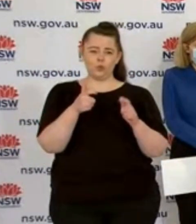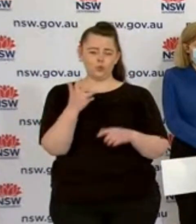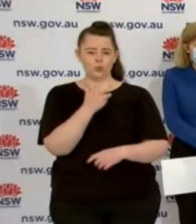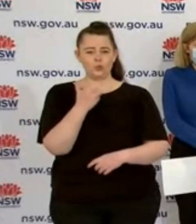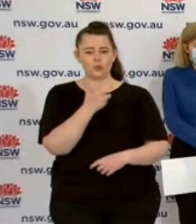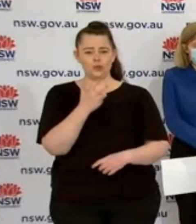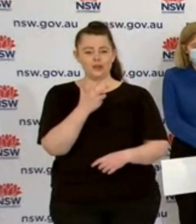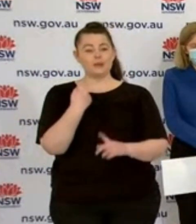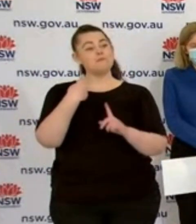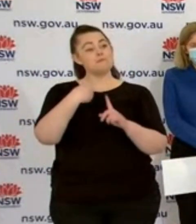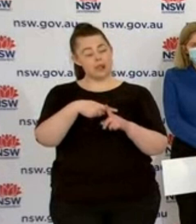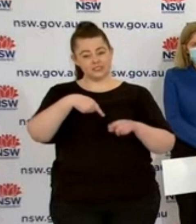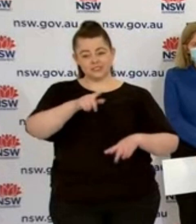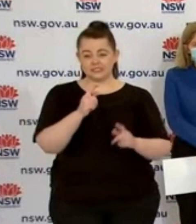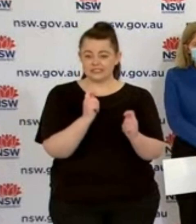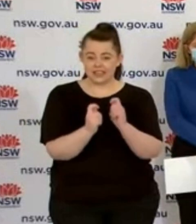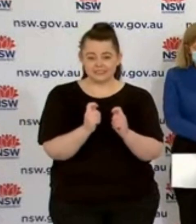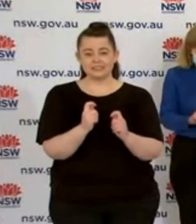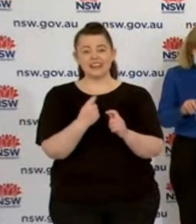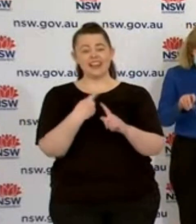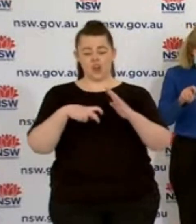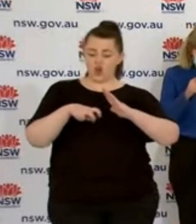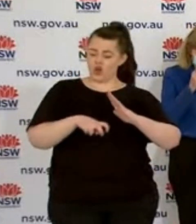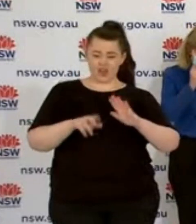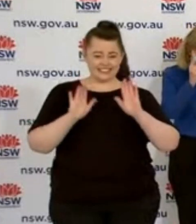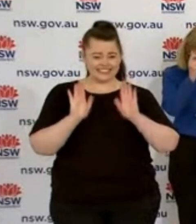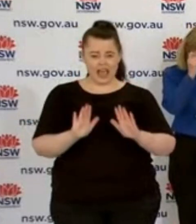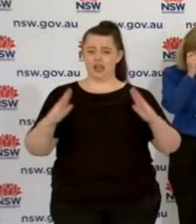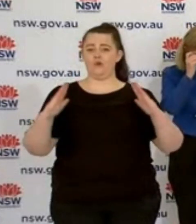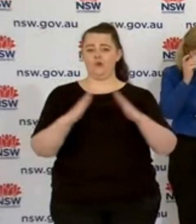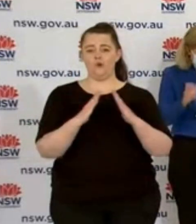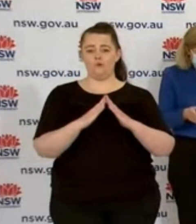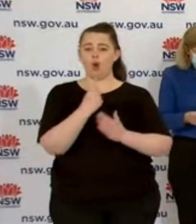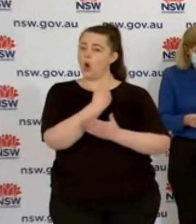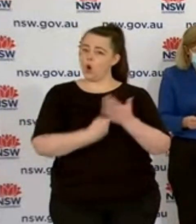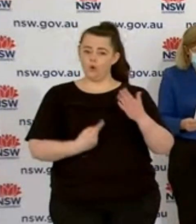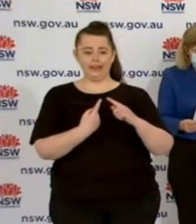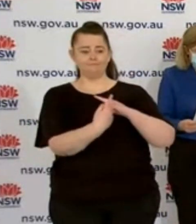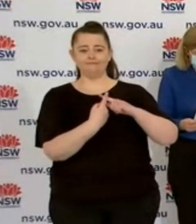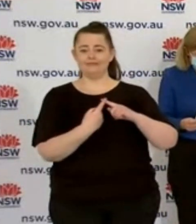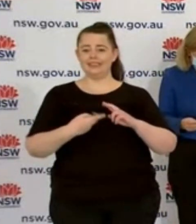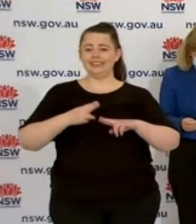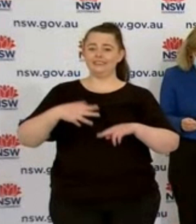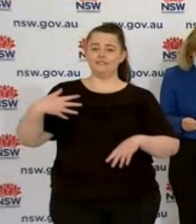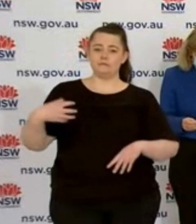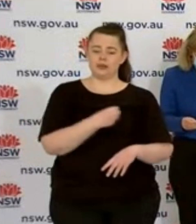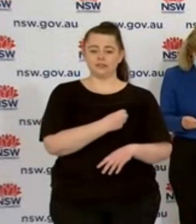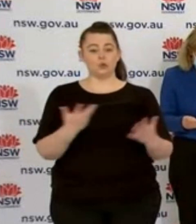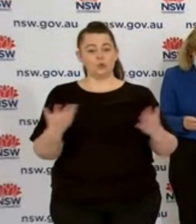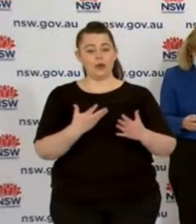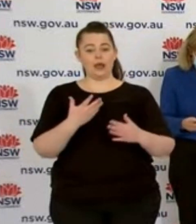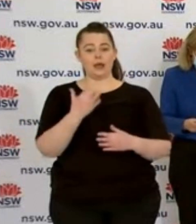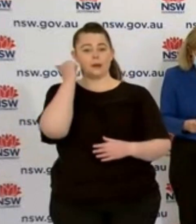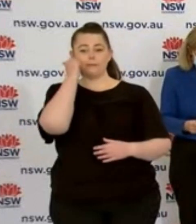come forward for testing and stay home. Do not leave home unless you absolutely have to. That's Blacktown, Mount